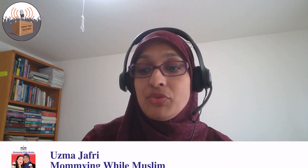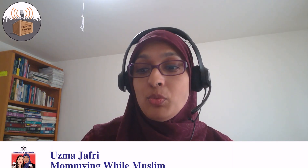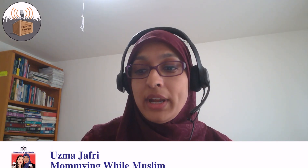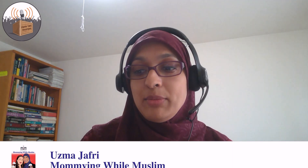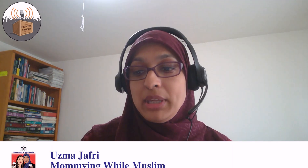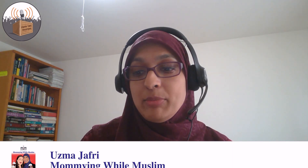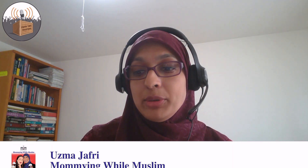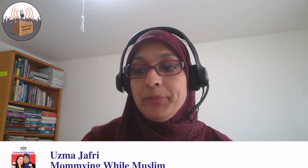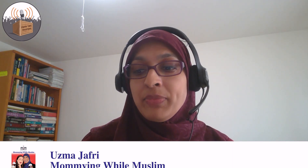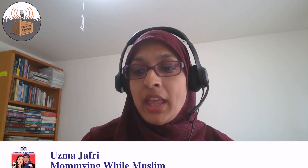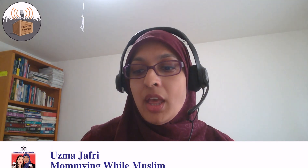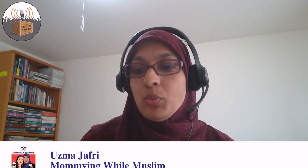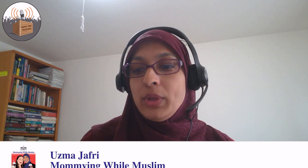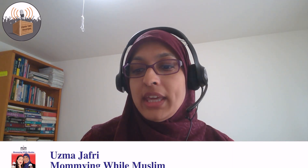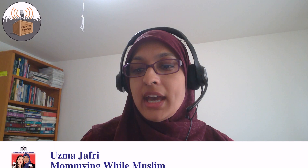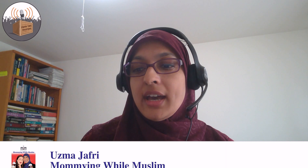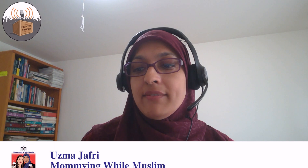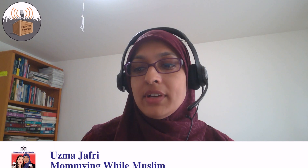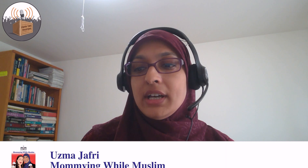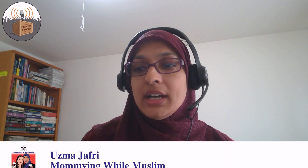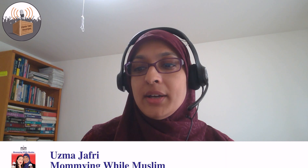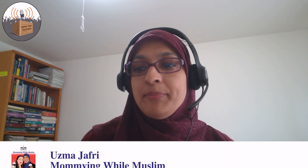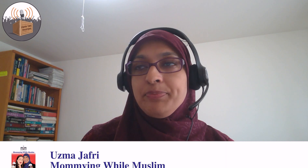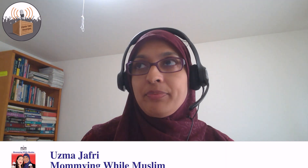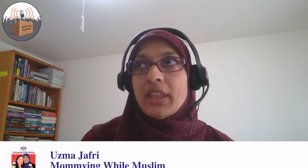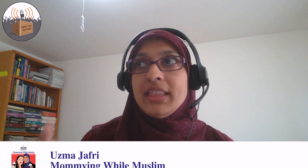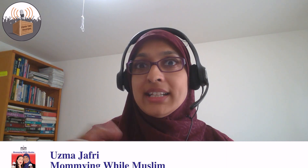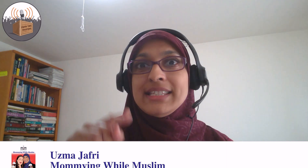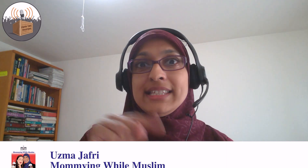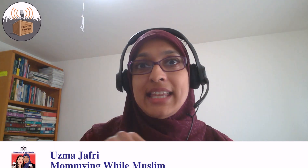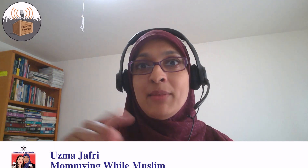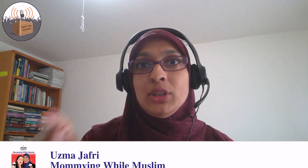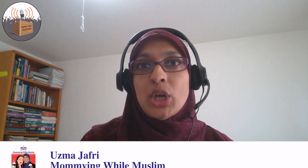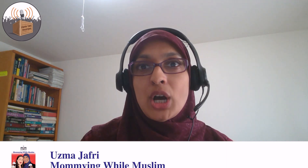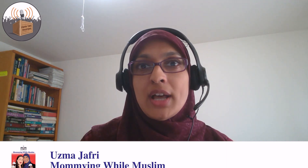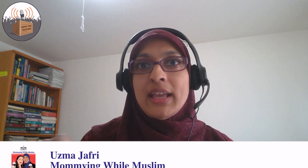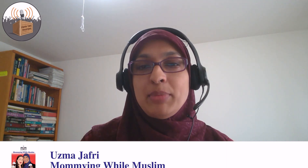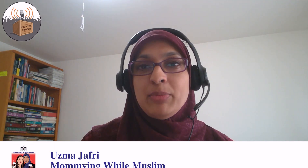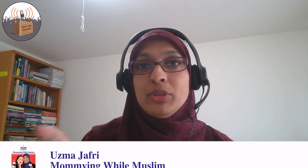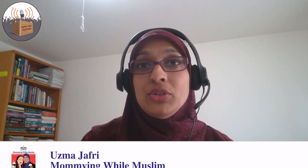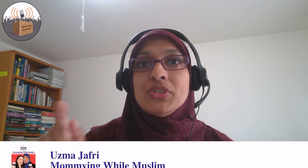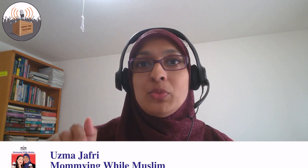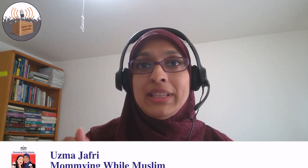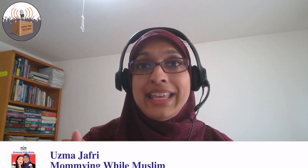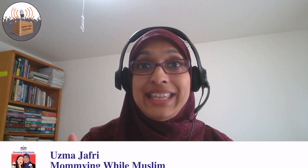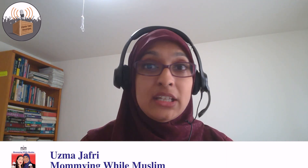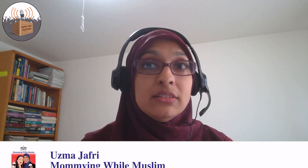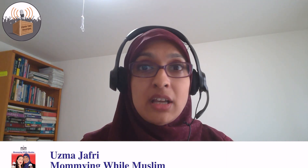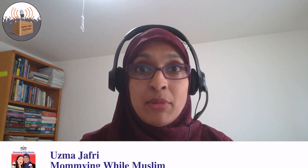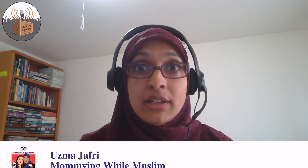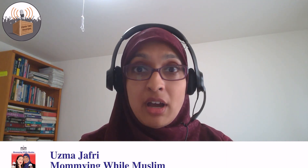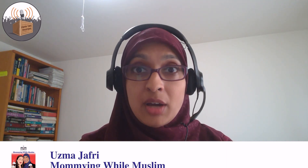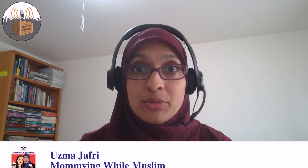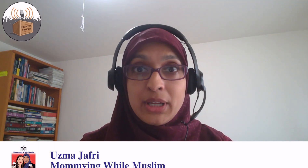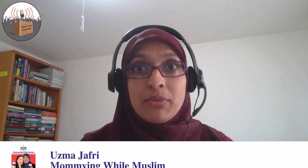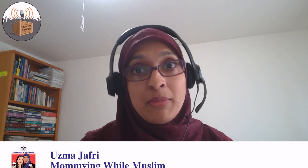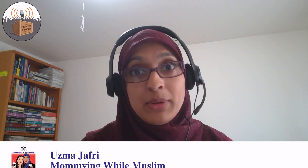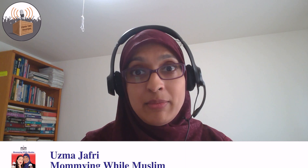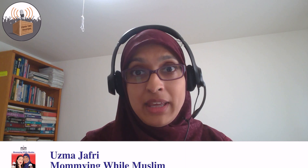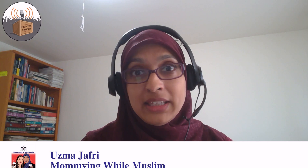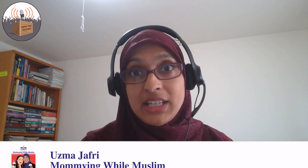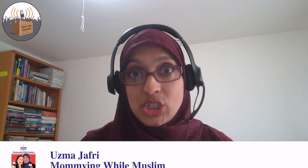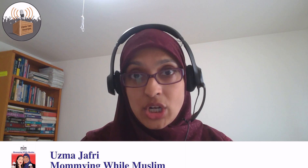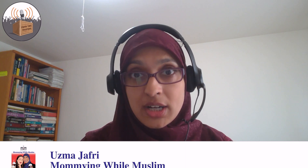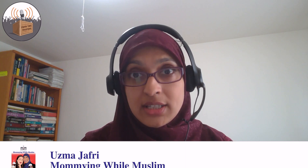used for white people. We have, that's the same law that people used when they killed Ahmaud Arbery.